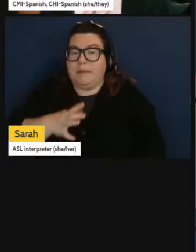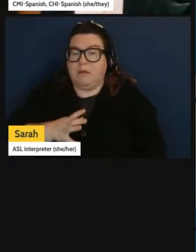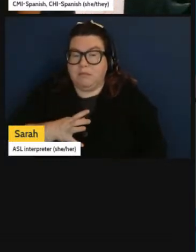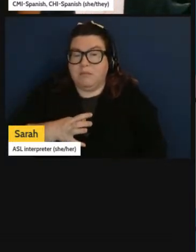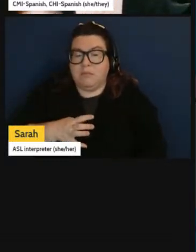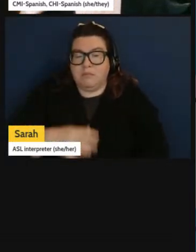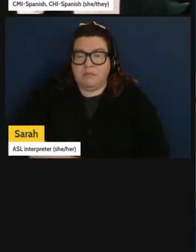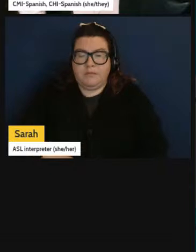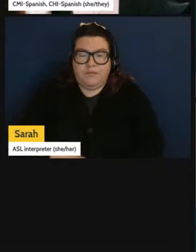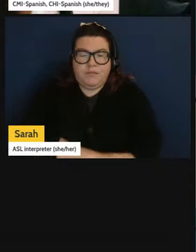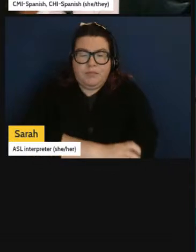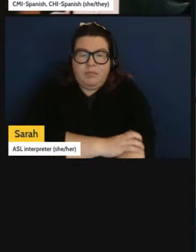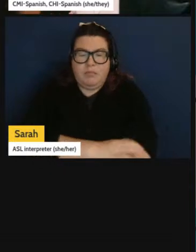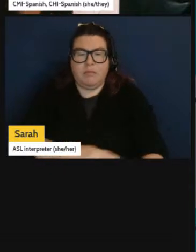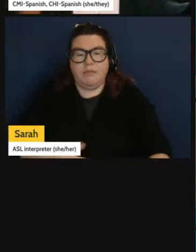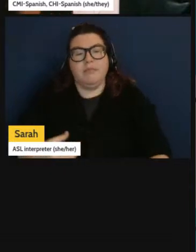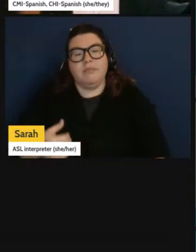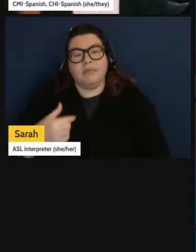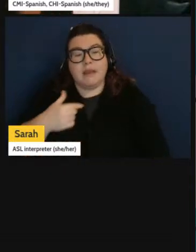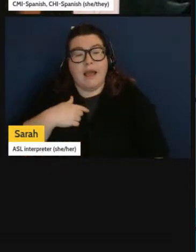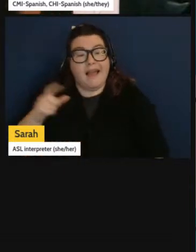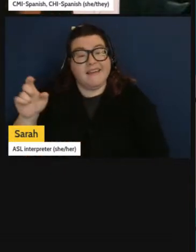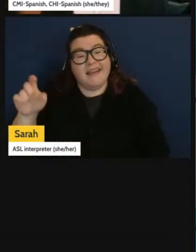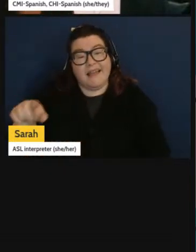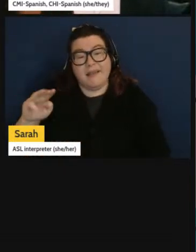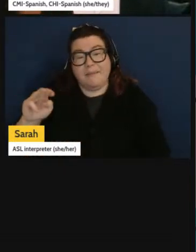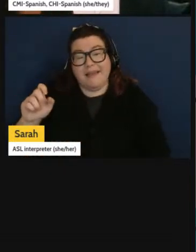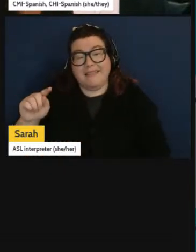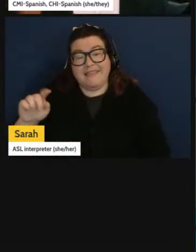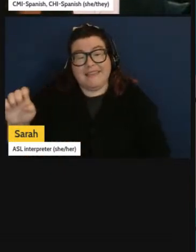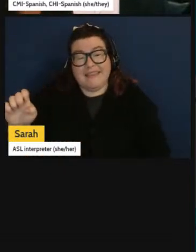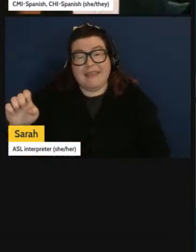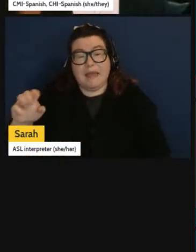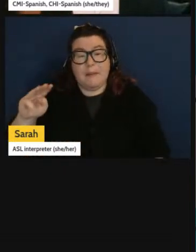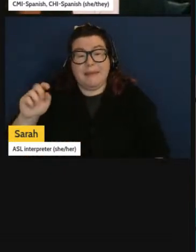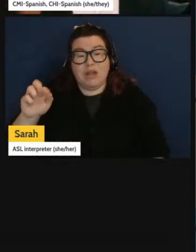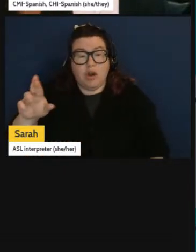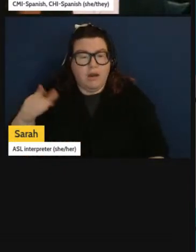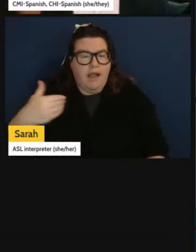So I asked in Mentimeter, do you have biases?